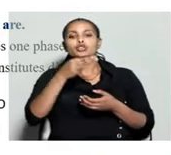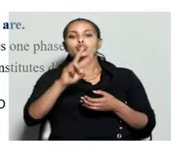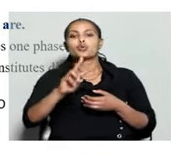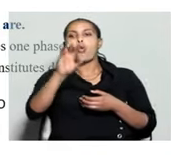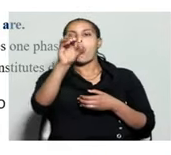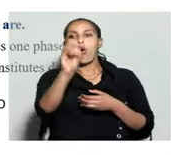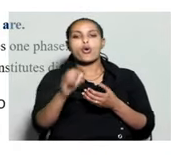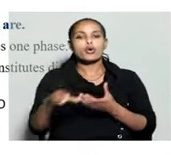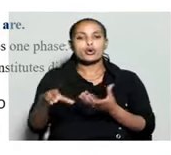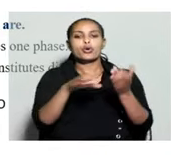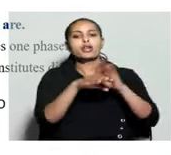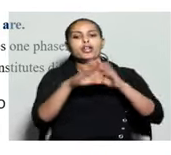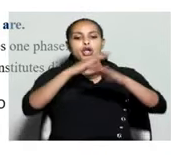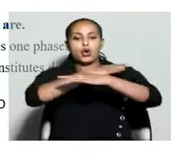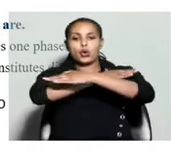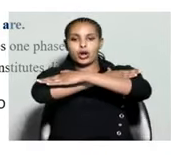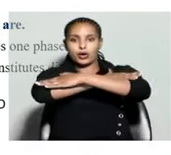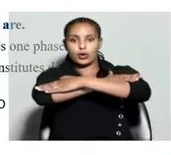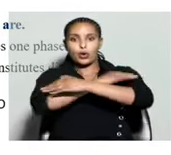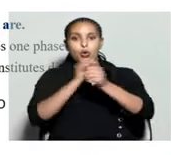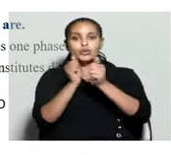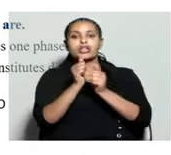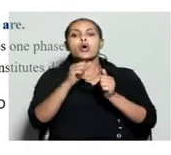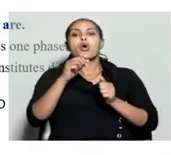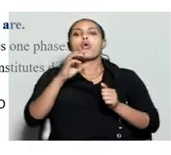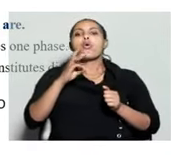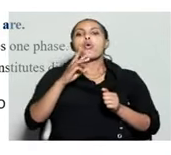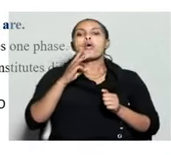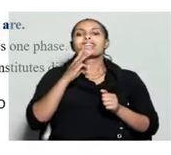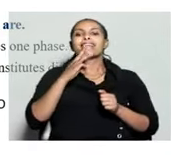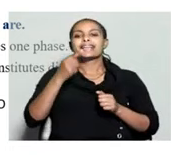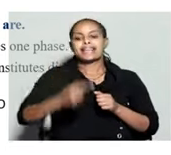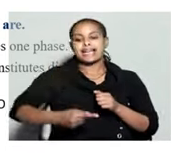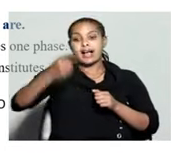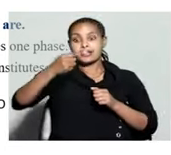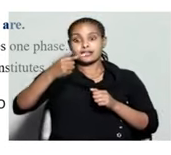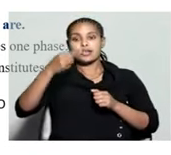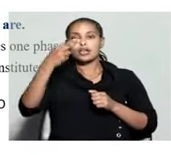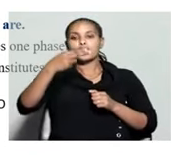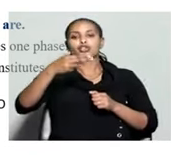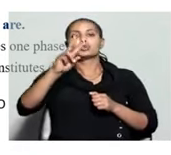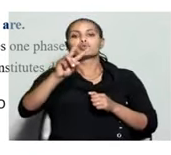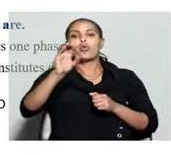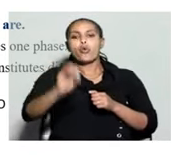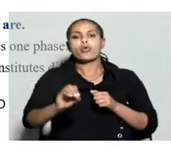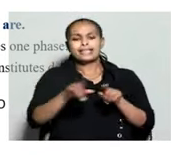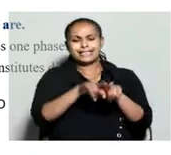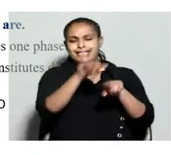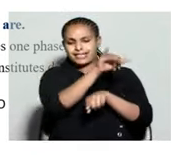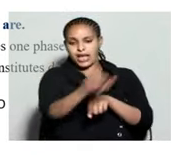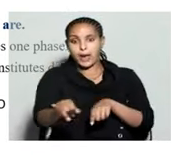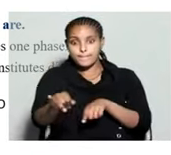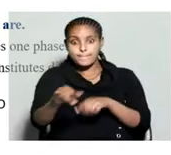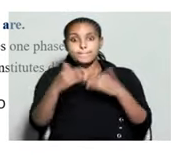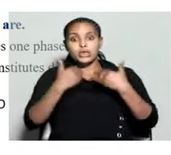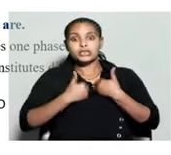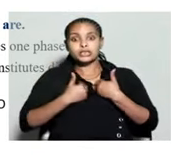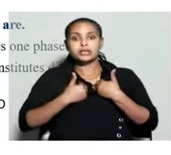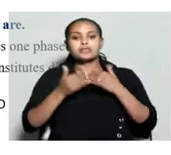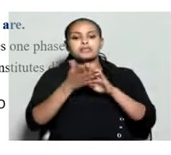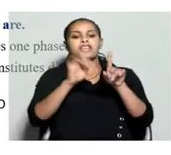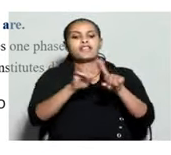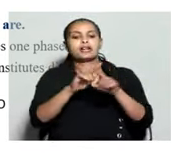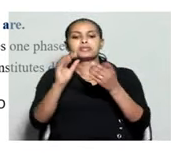H2O liquid in equilibrium with water gas, H2O gas, you see. The same substance present